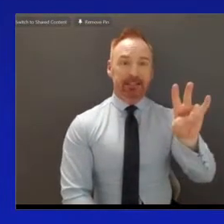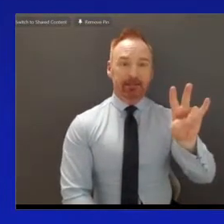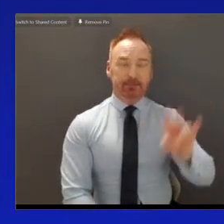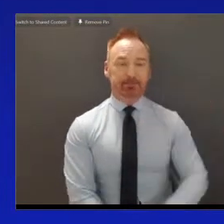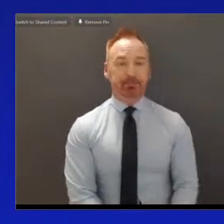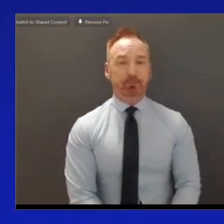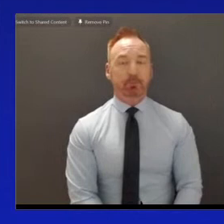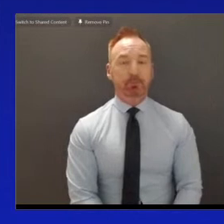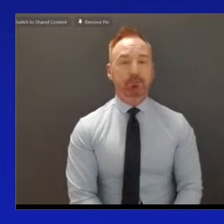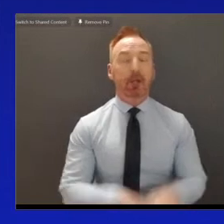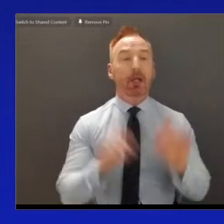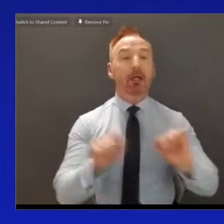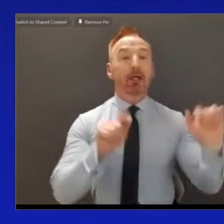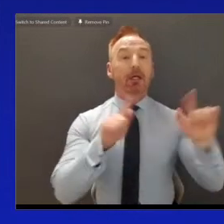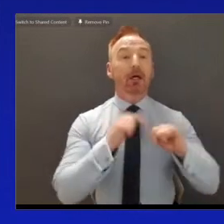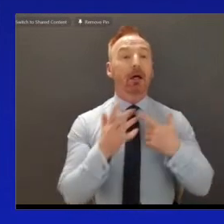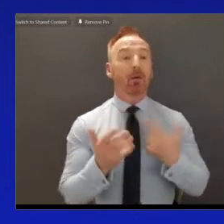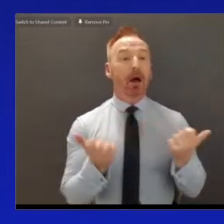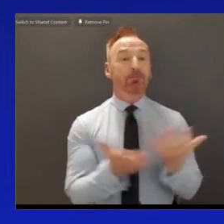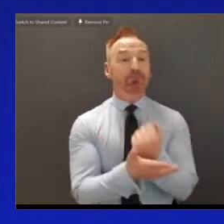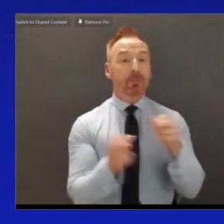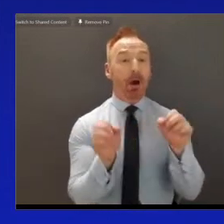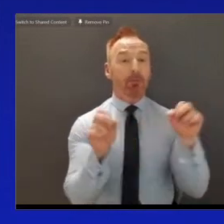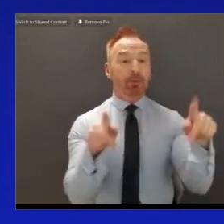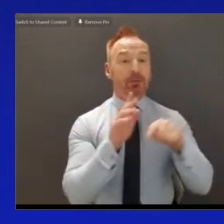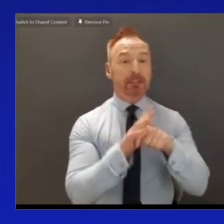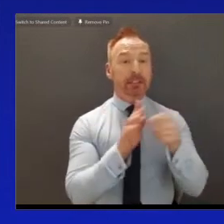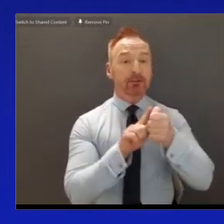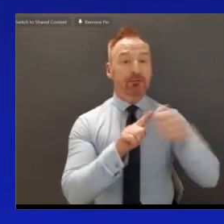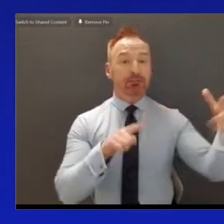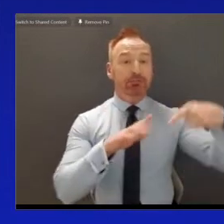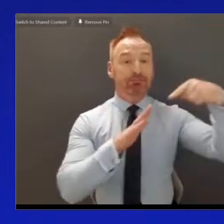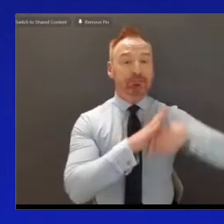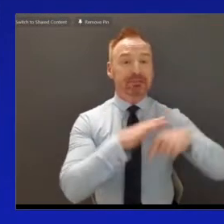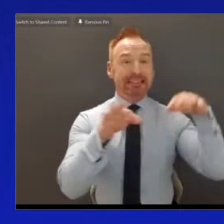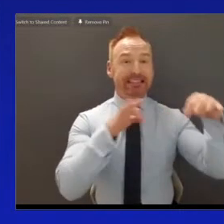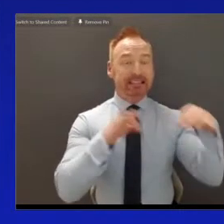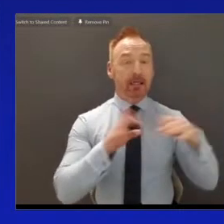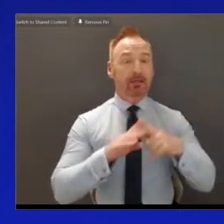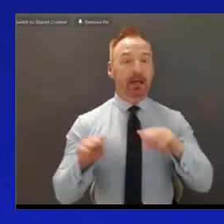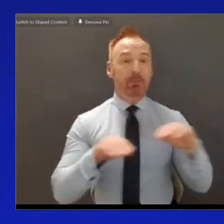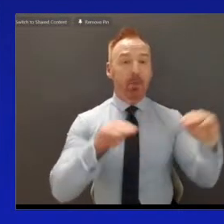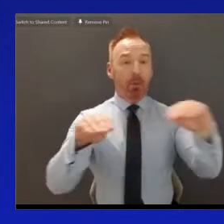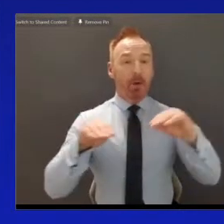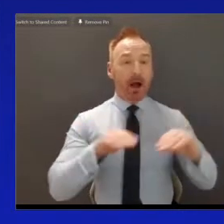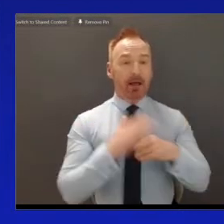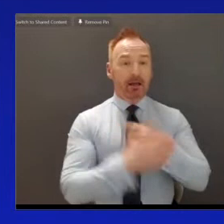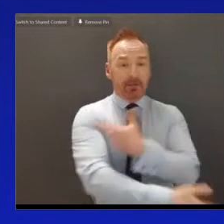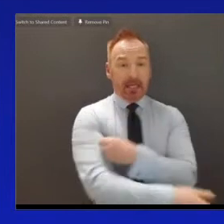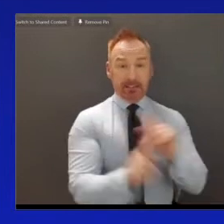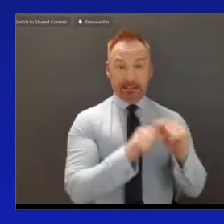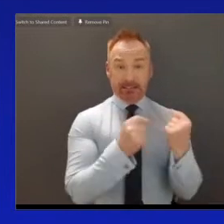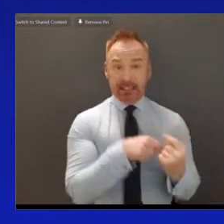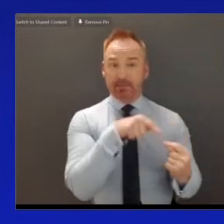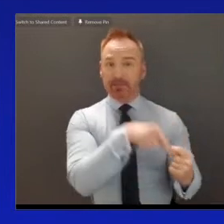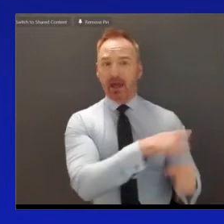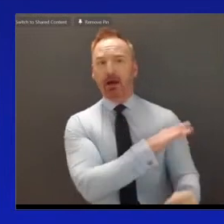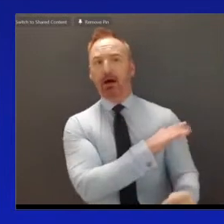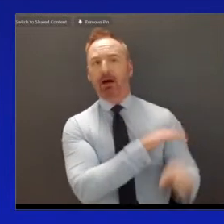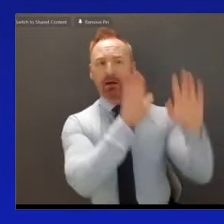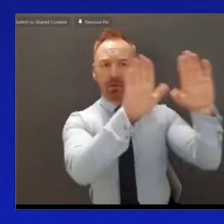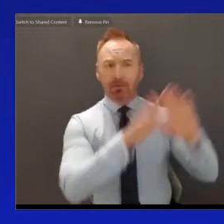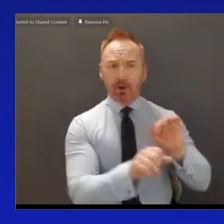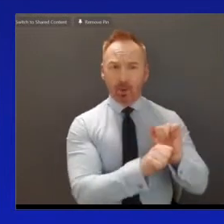I also want to take the opportunity to go into a little more depth about the mobile vaccination teams who have been doing great work in the first phase of the